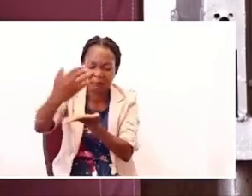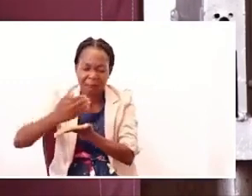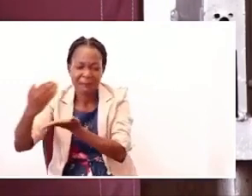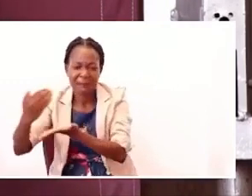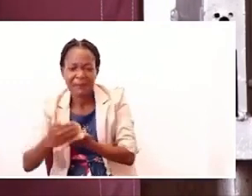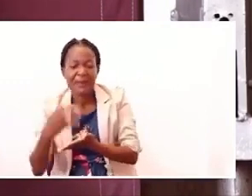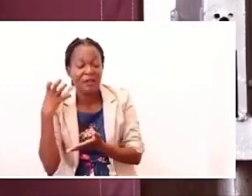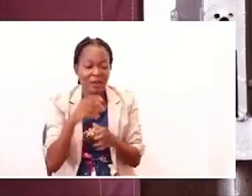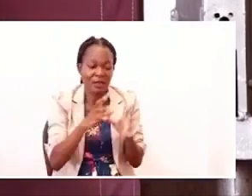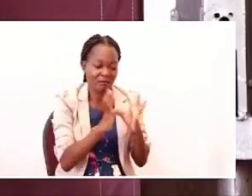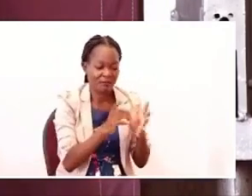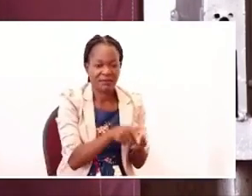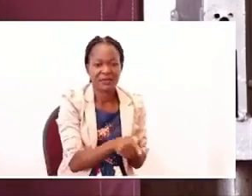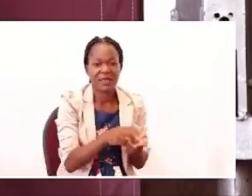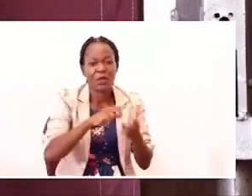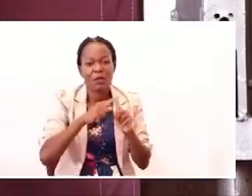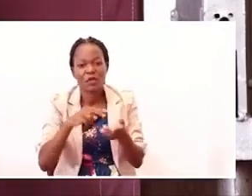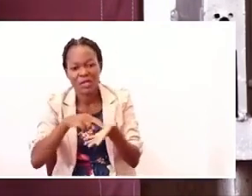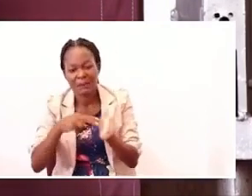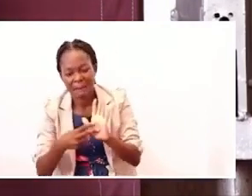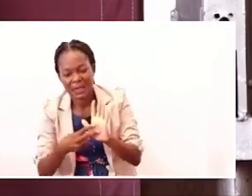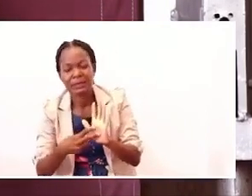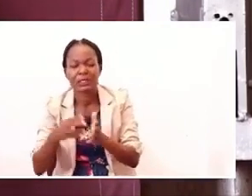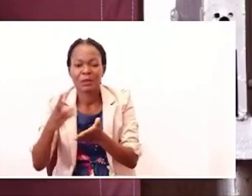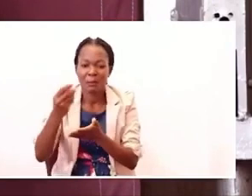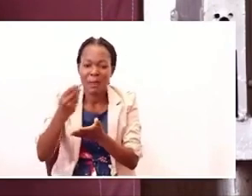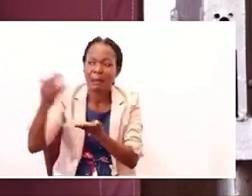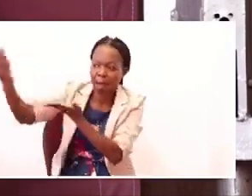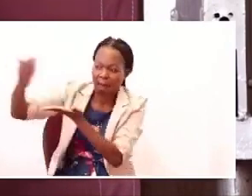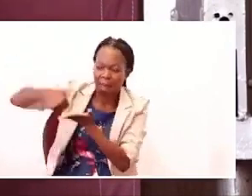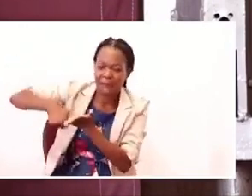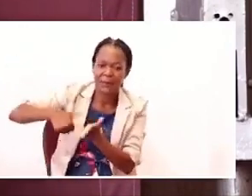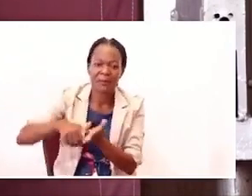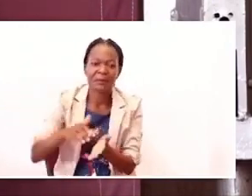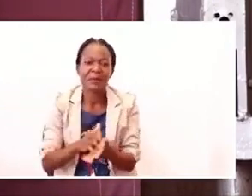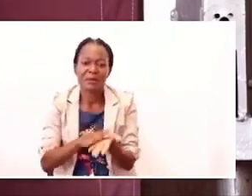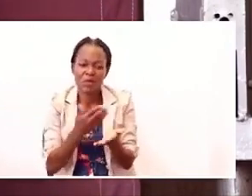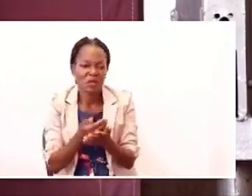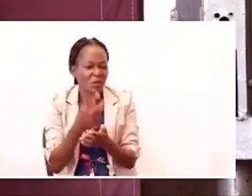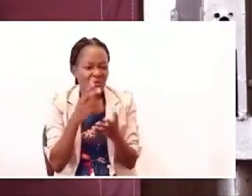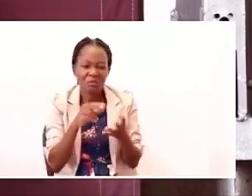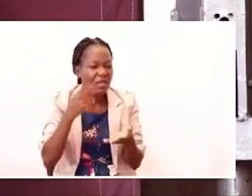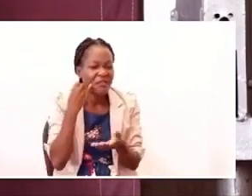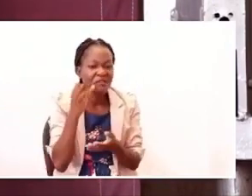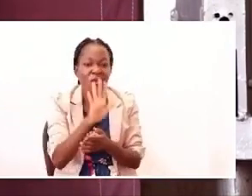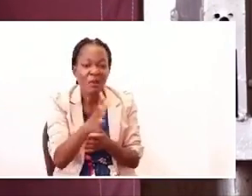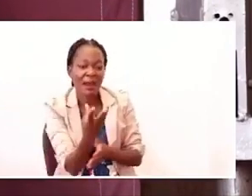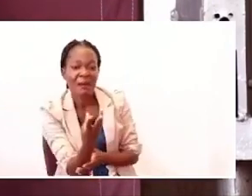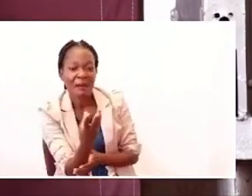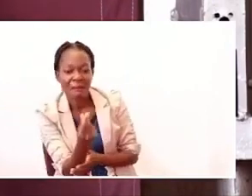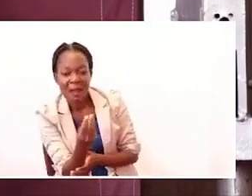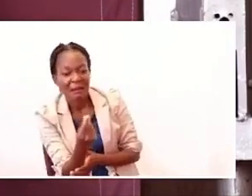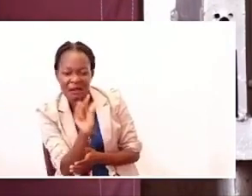state. It means borrowing. Okay. If your revenue base is very narrow,